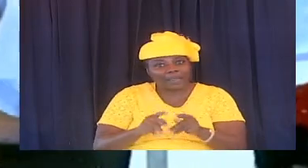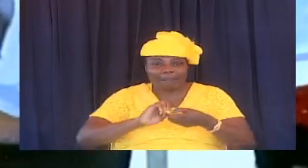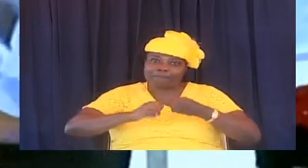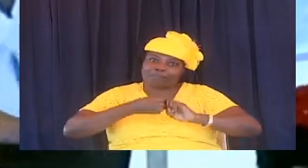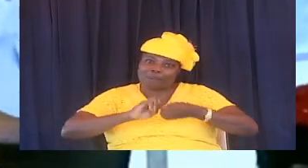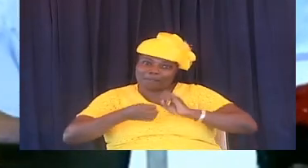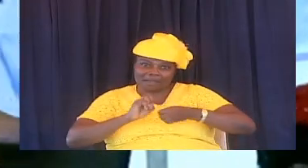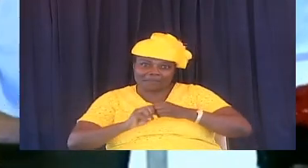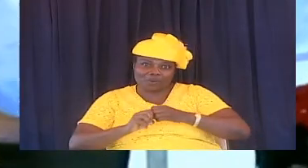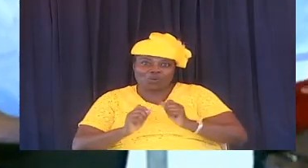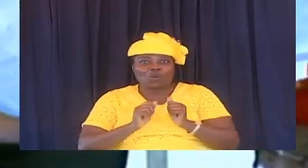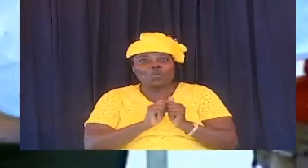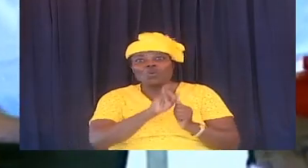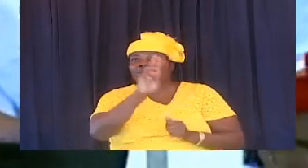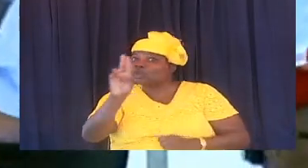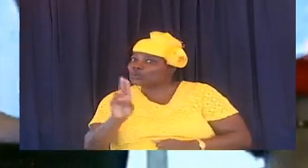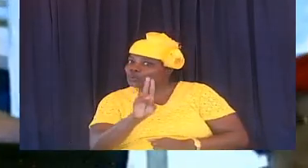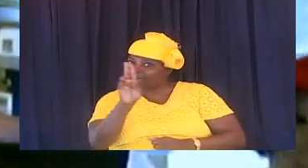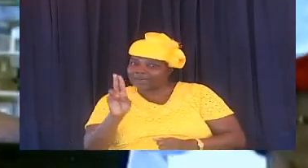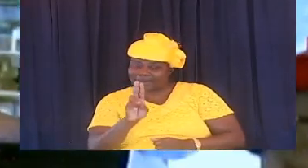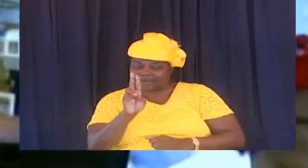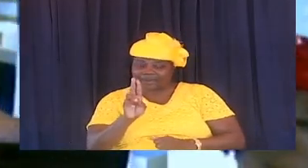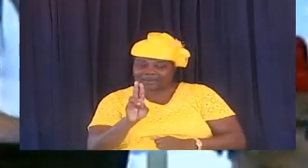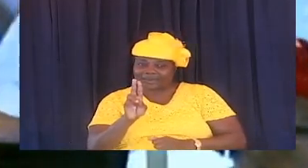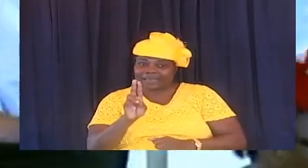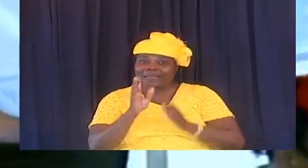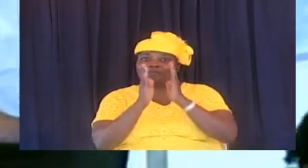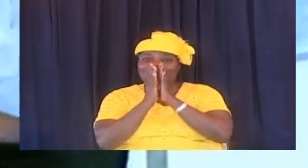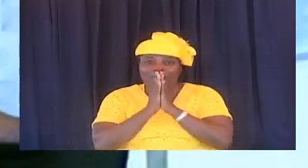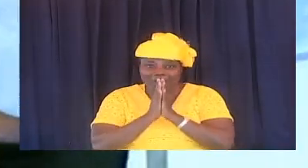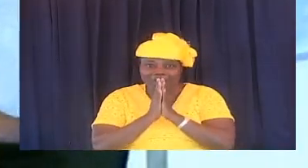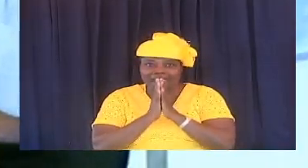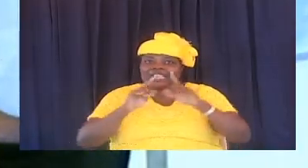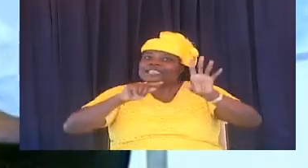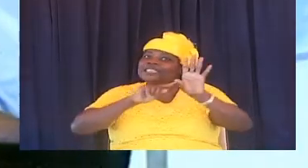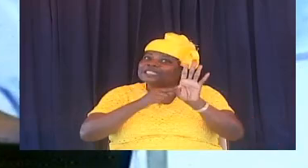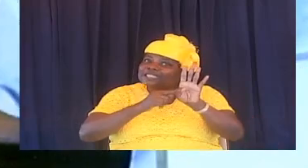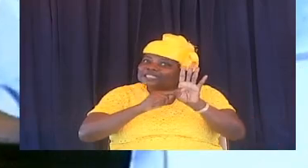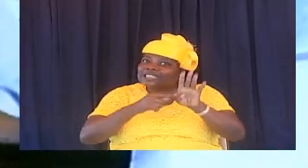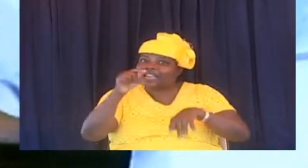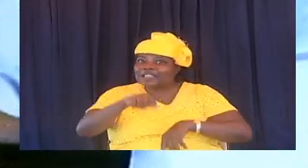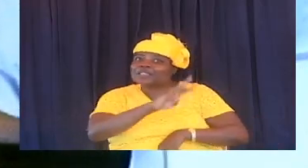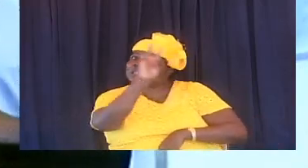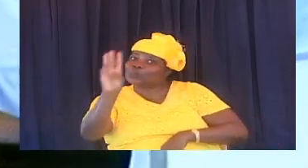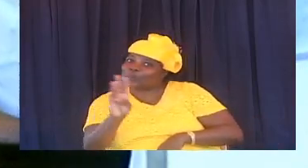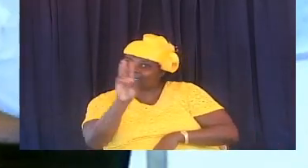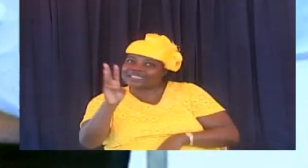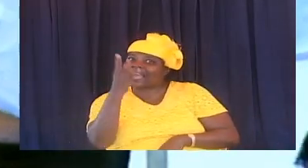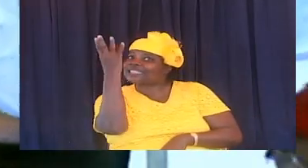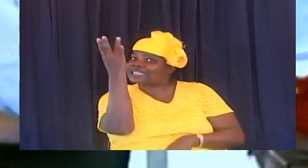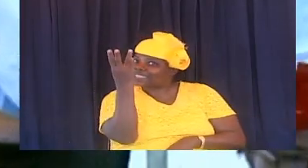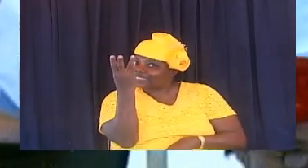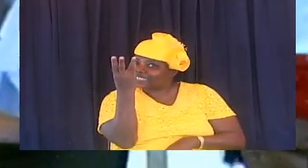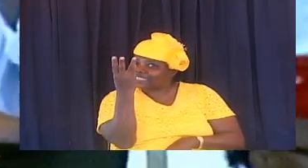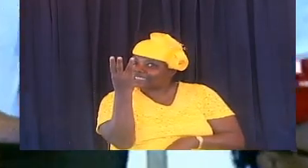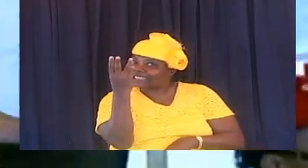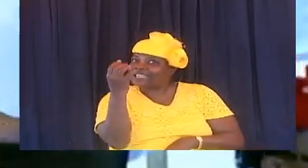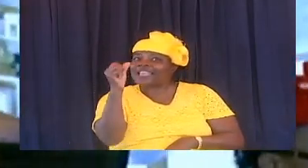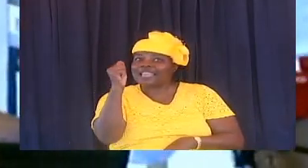to be united in our approach. So starting this Wednesday, 6 a.m. to 6